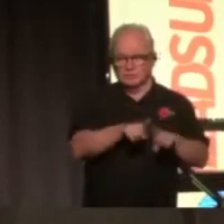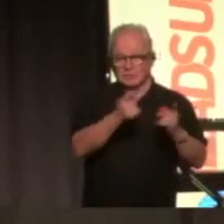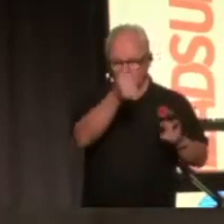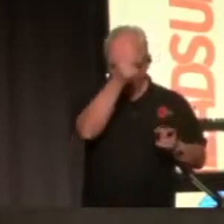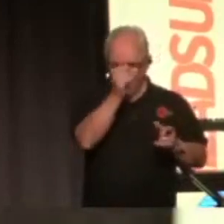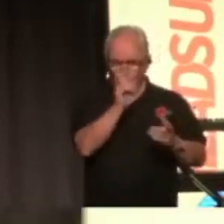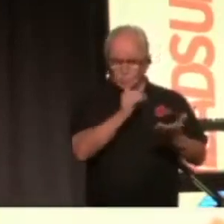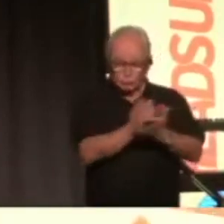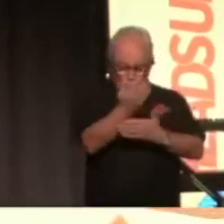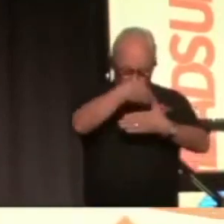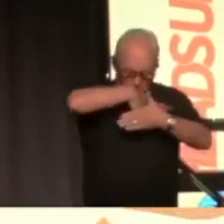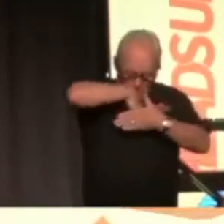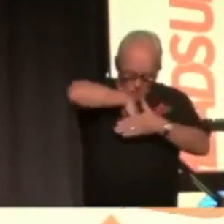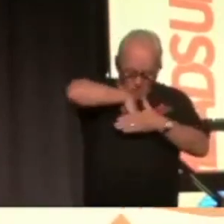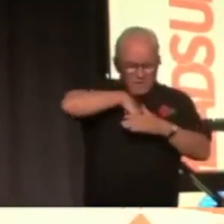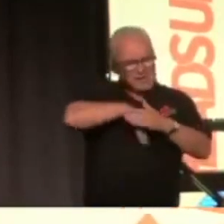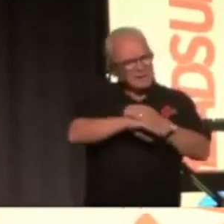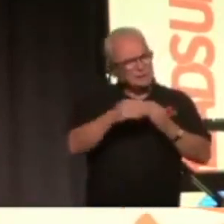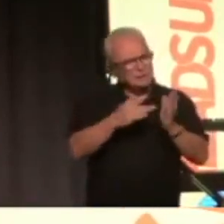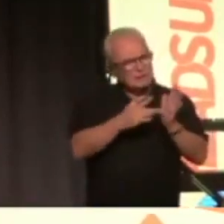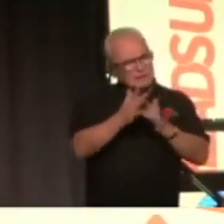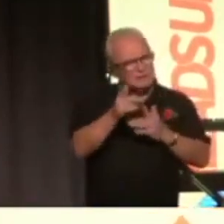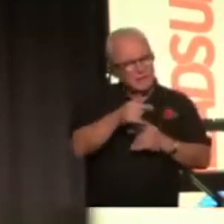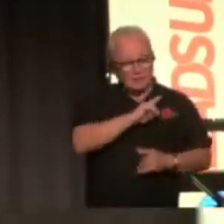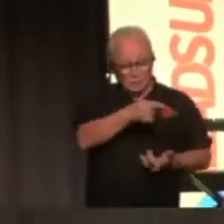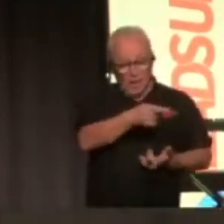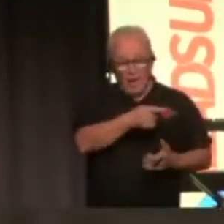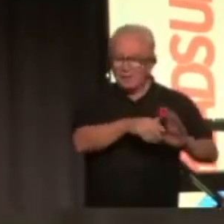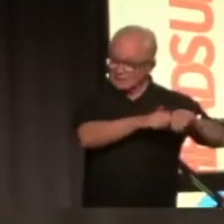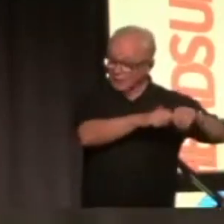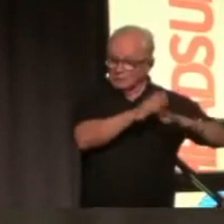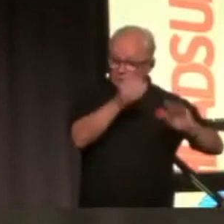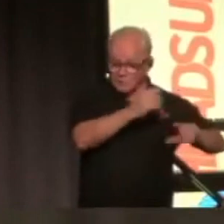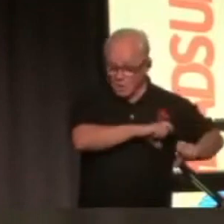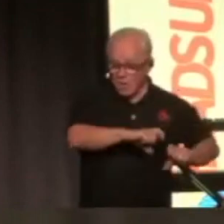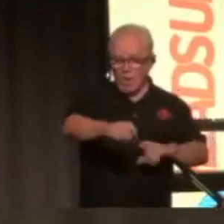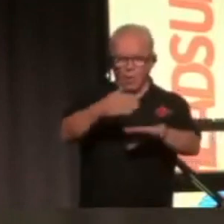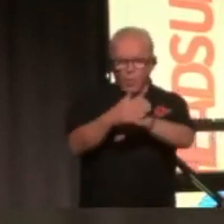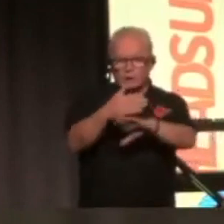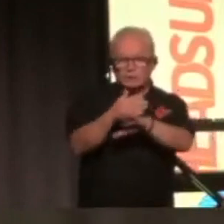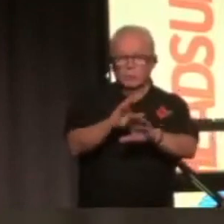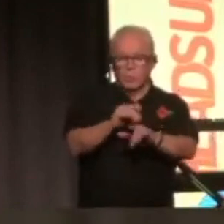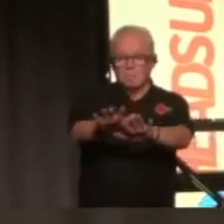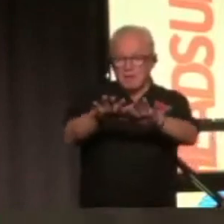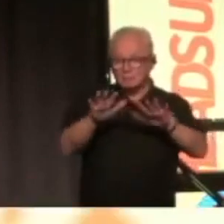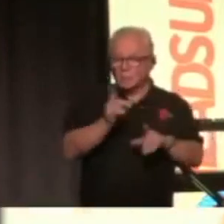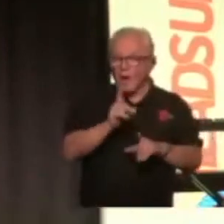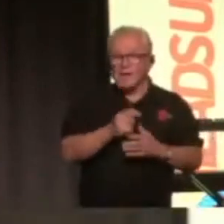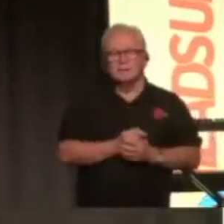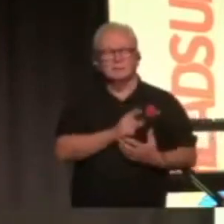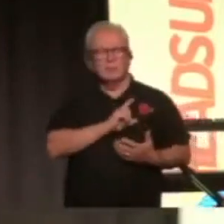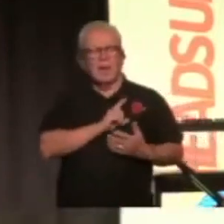true of Jesus. That's how they did it. That's how they had to work. Because, and what they had done